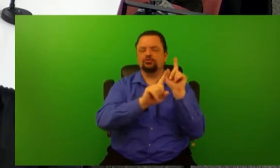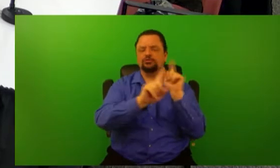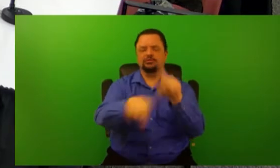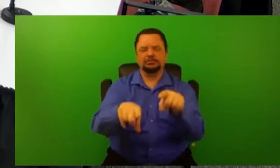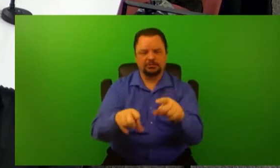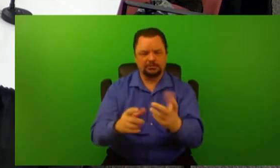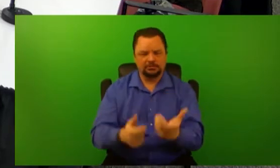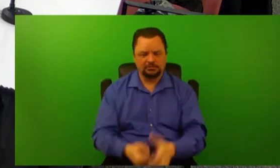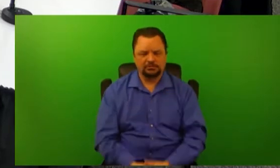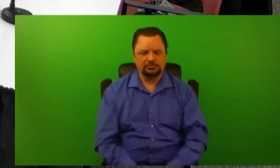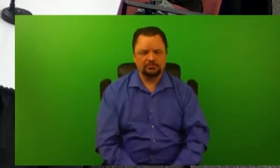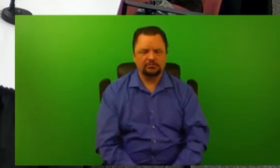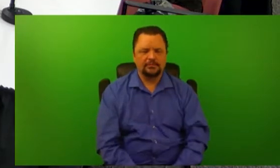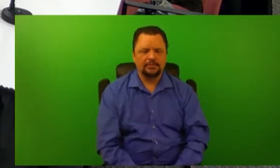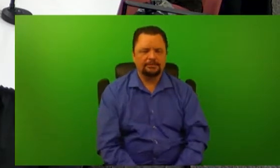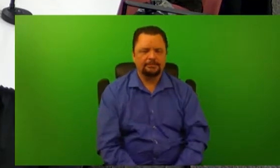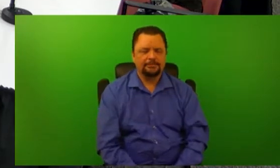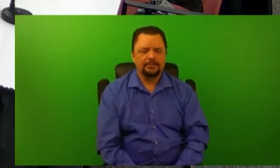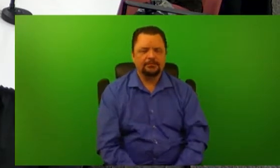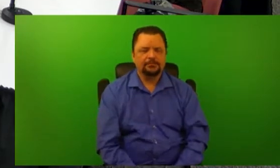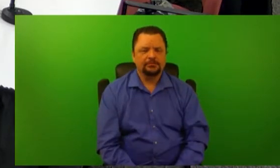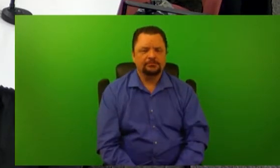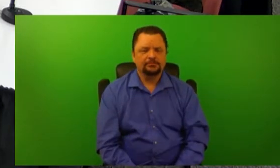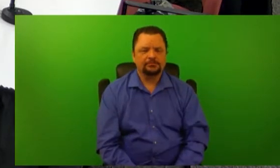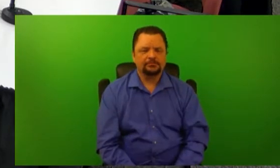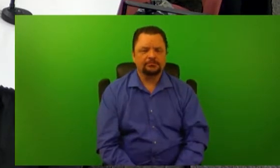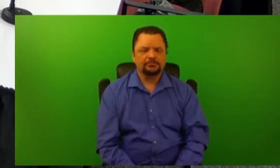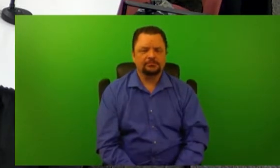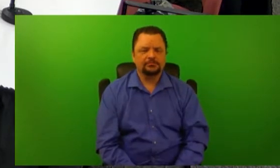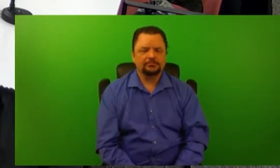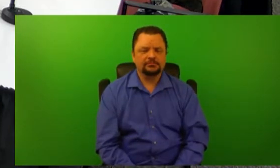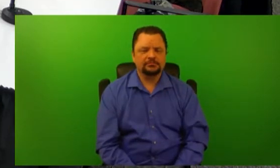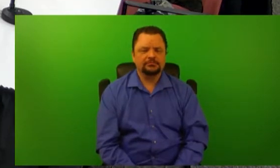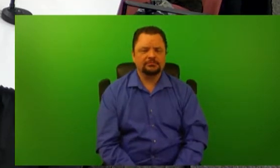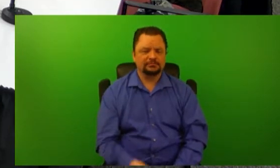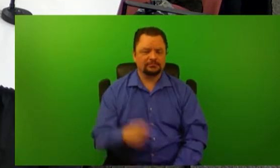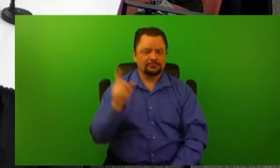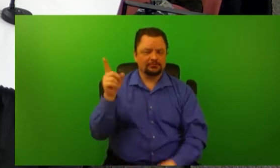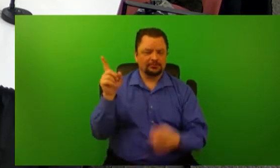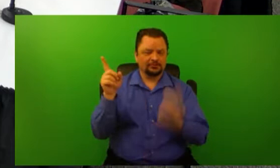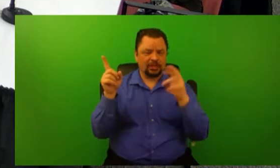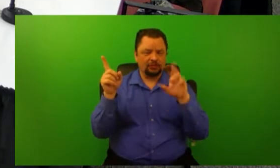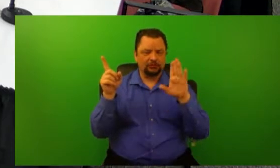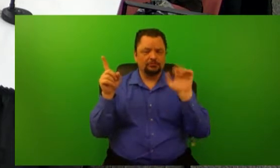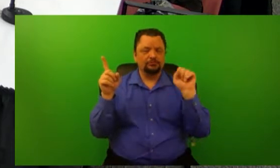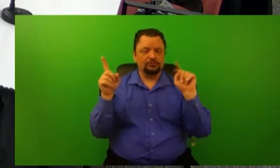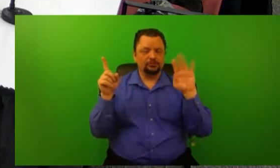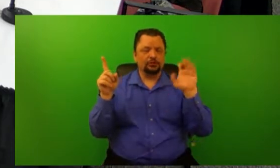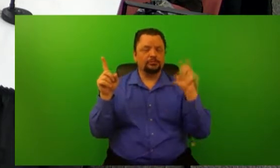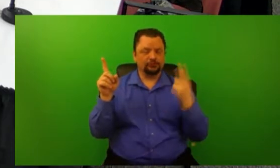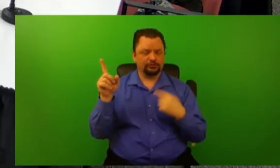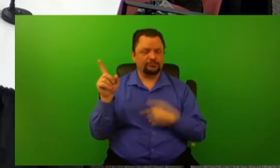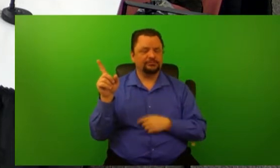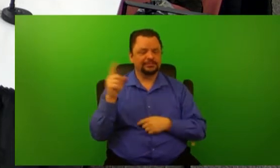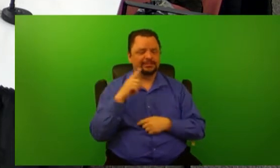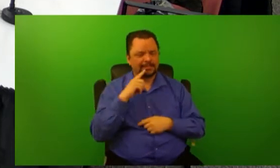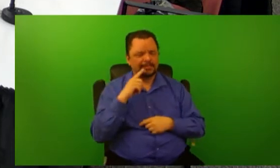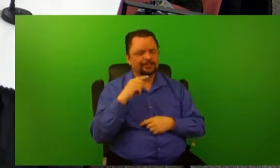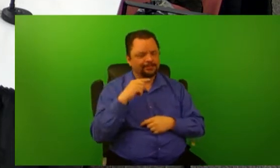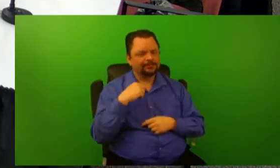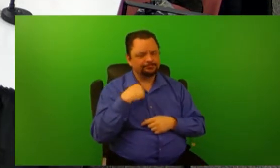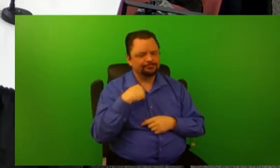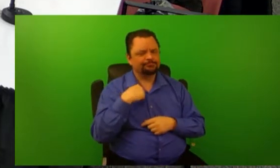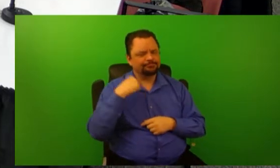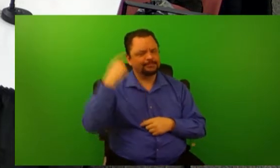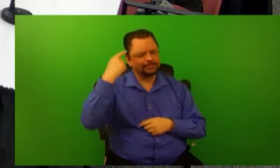Well, Councilmember Donaldson, I think it would be appropriate if individual board members who have a particular interest